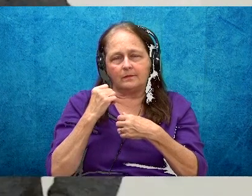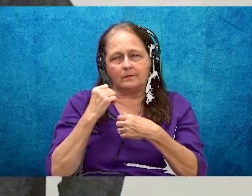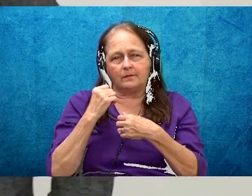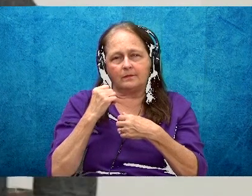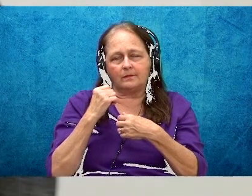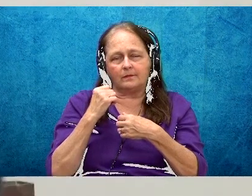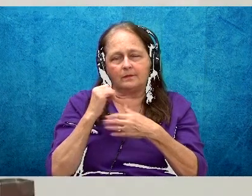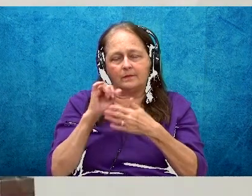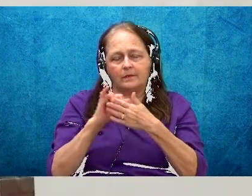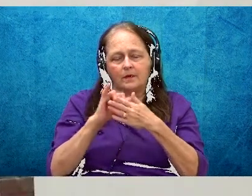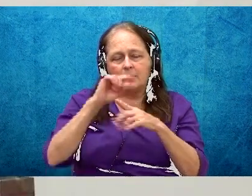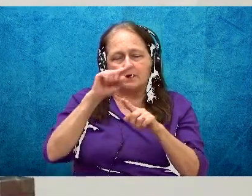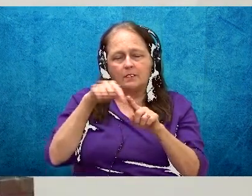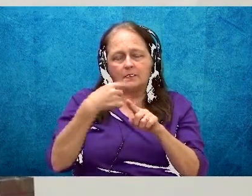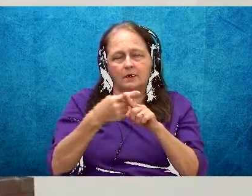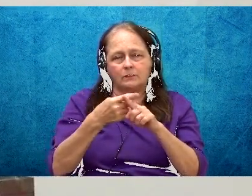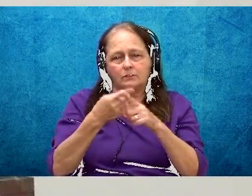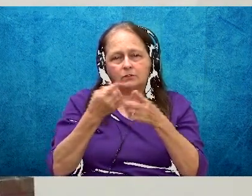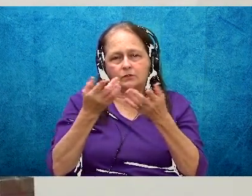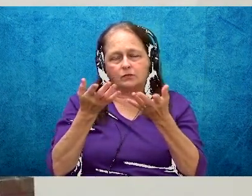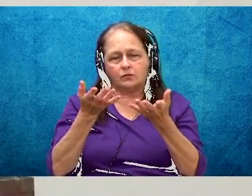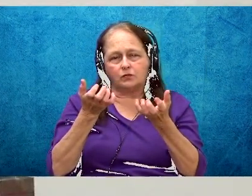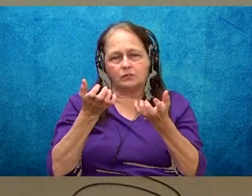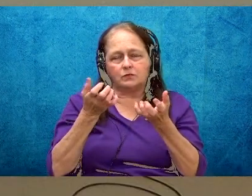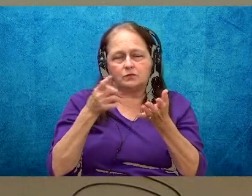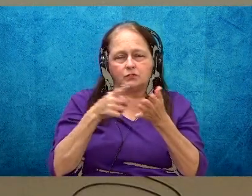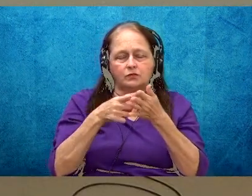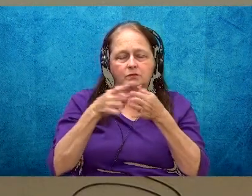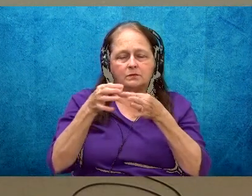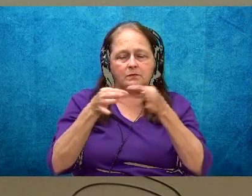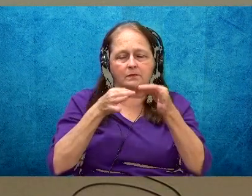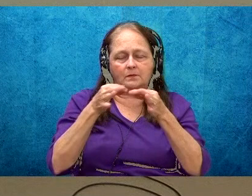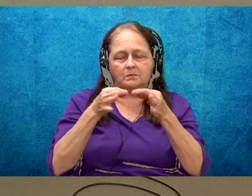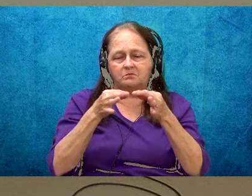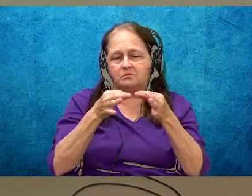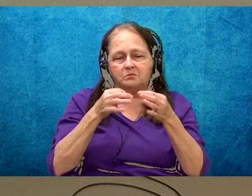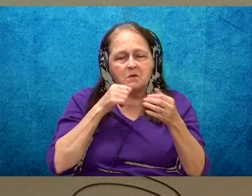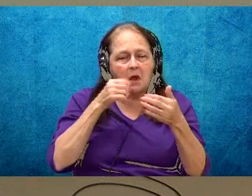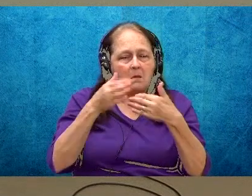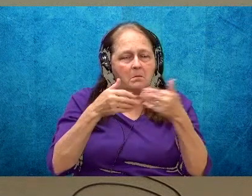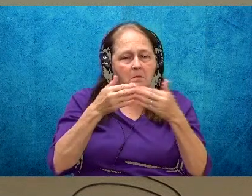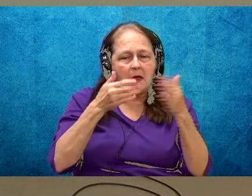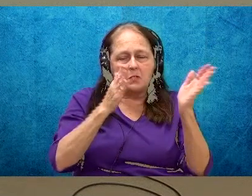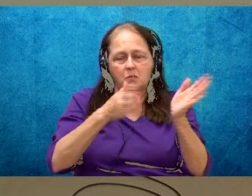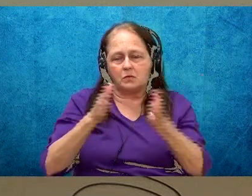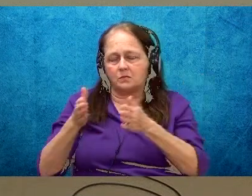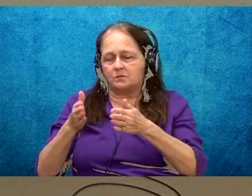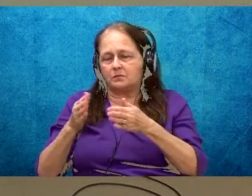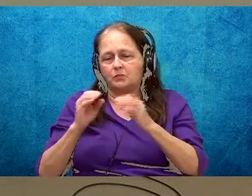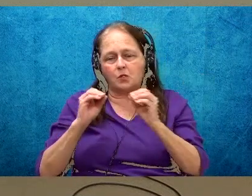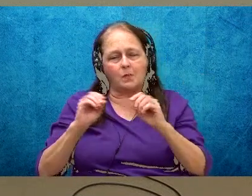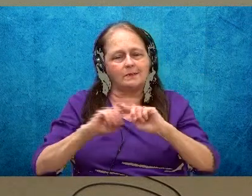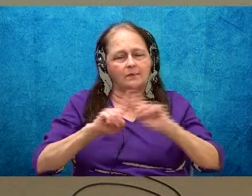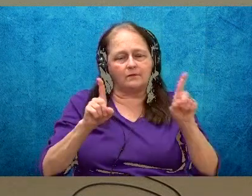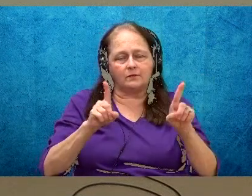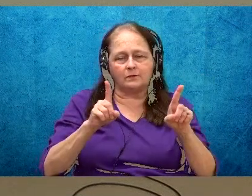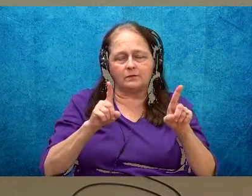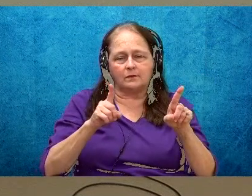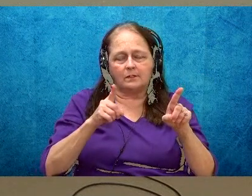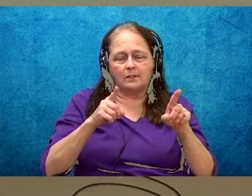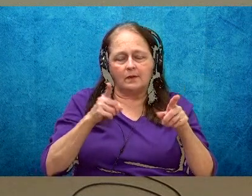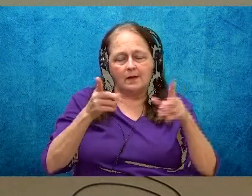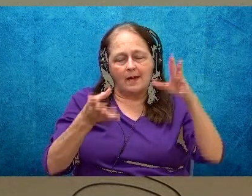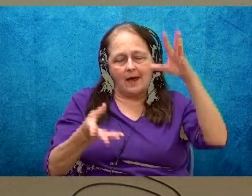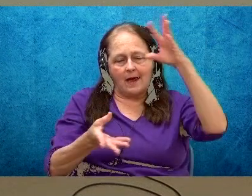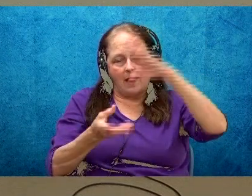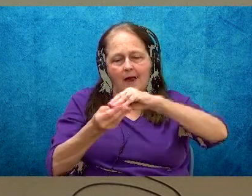Okay? So the next thing we want to look at, and it really doesn't matter which order you do these in, it makes no difference because you're still, when you're adding,